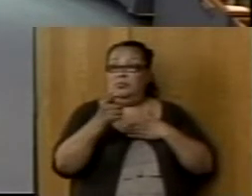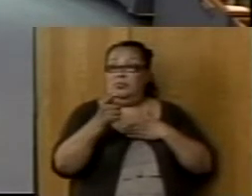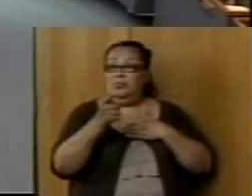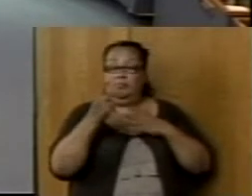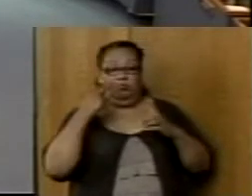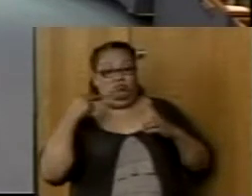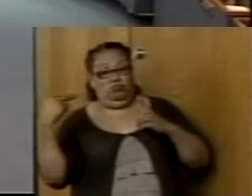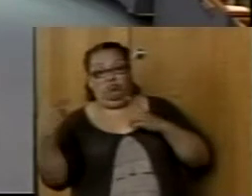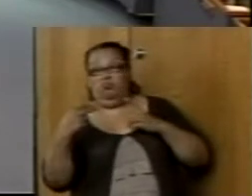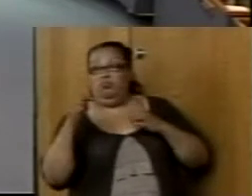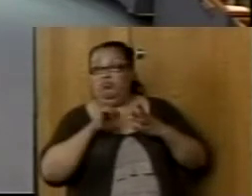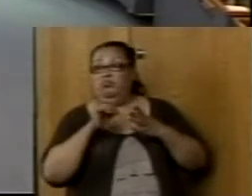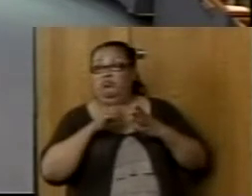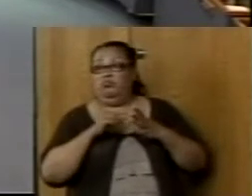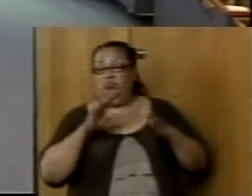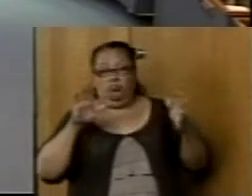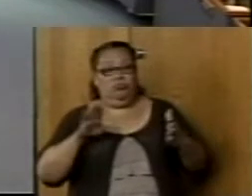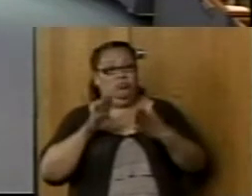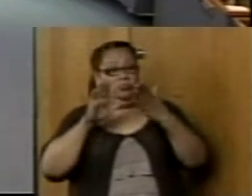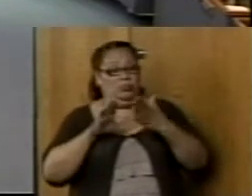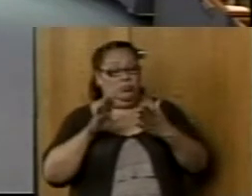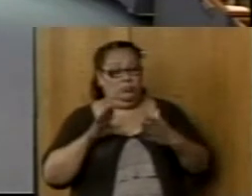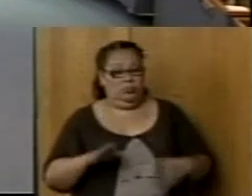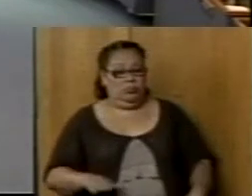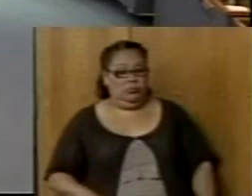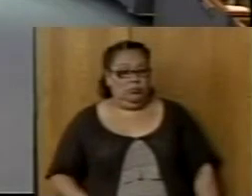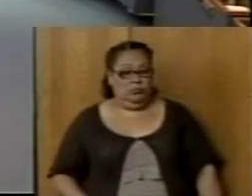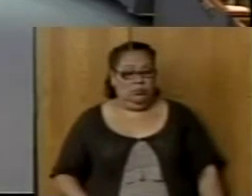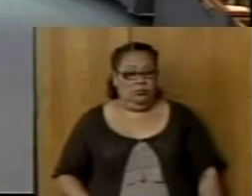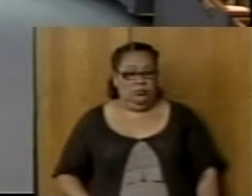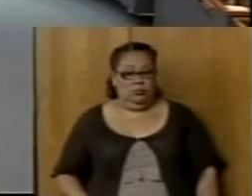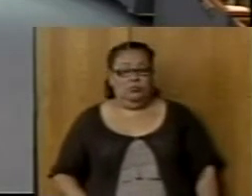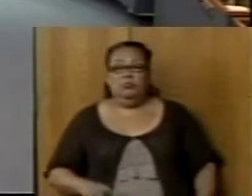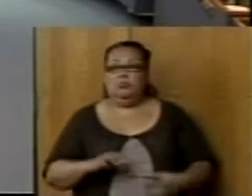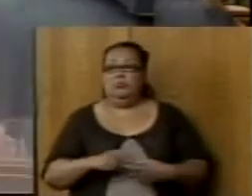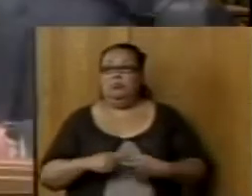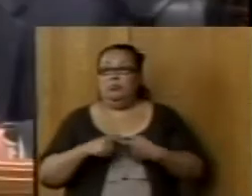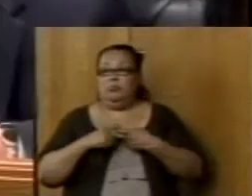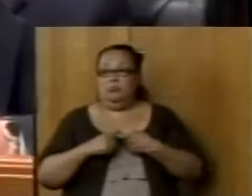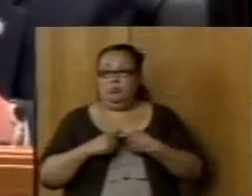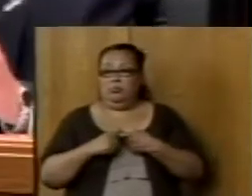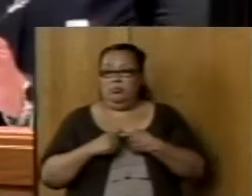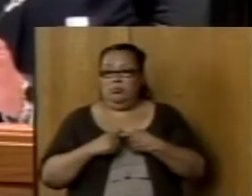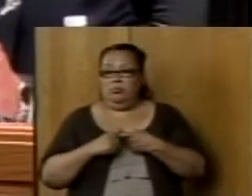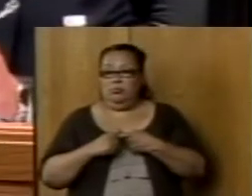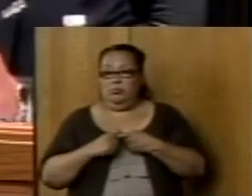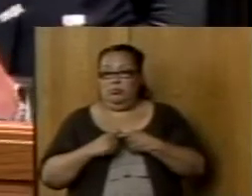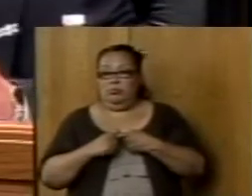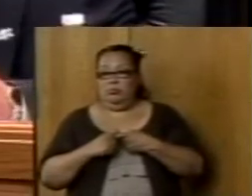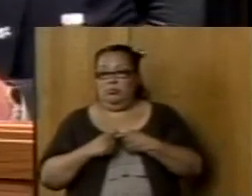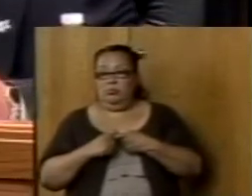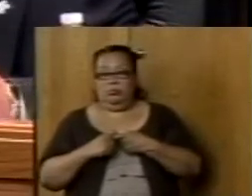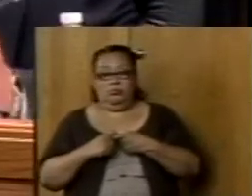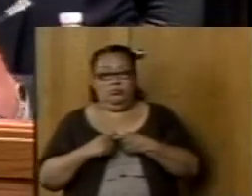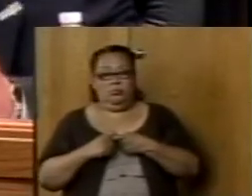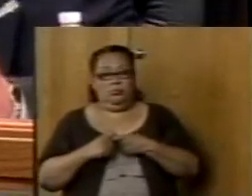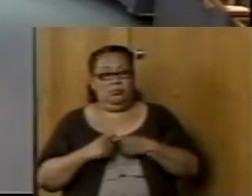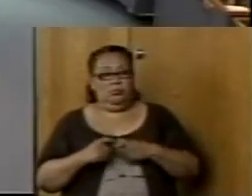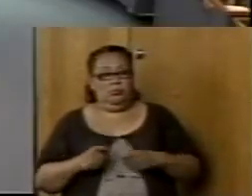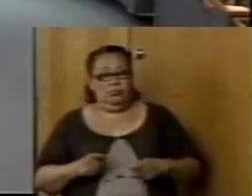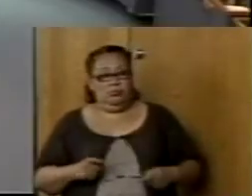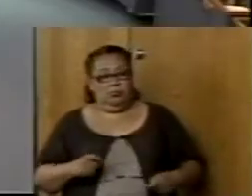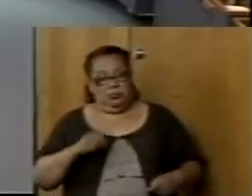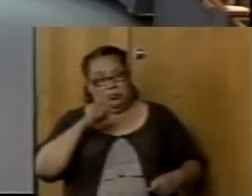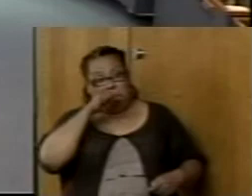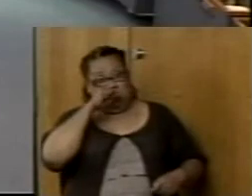that perspective? Yes, sir. Okay, with that said, I have a motion to postpone this item until the next regularly scheduled board meeting. Do I have a by Dr. Saavedra? Do I have a second?